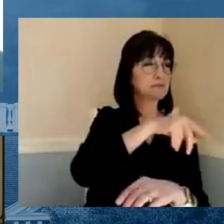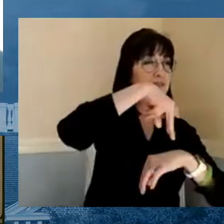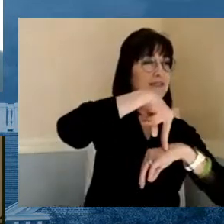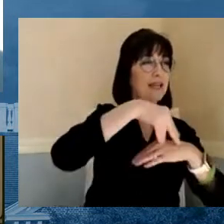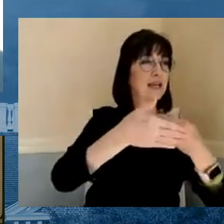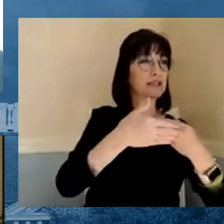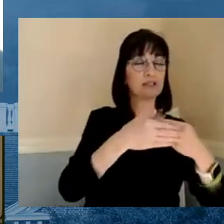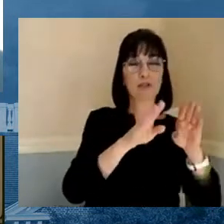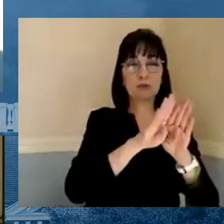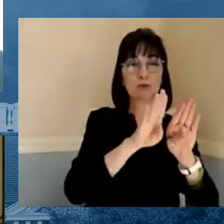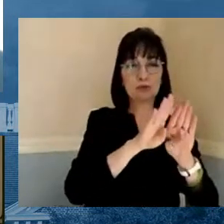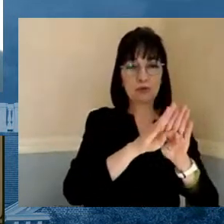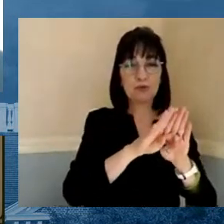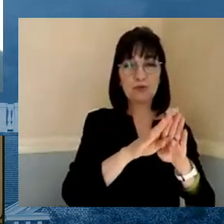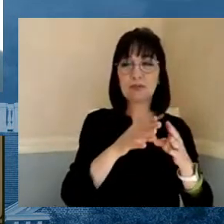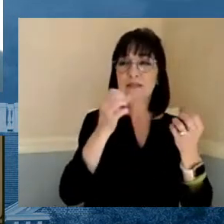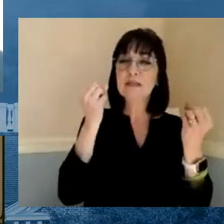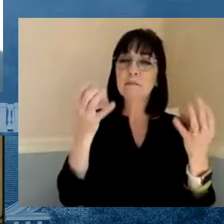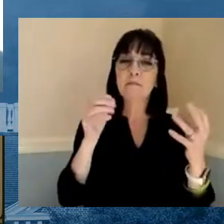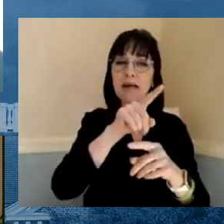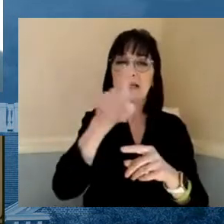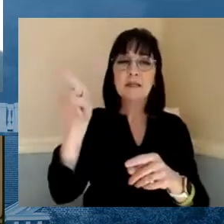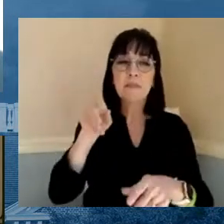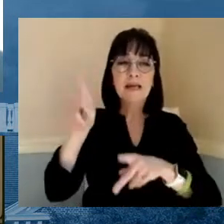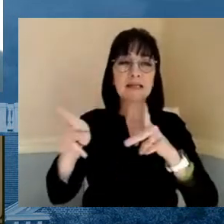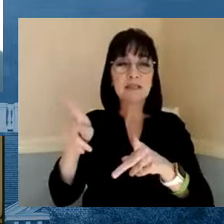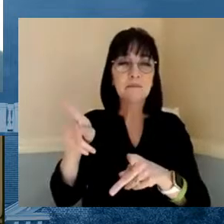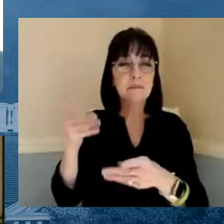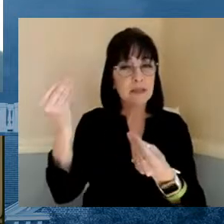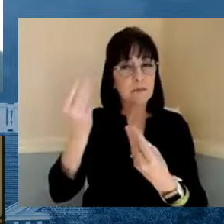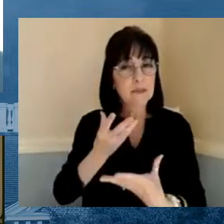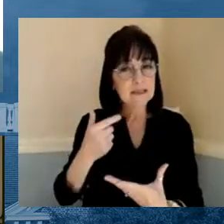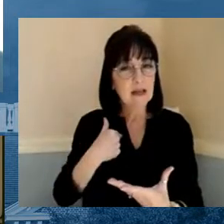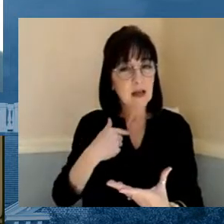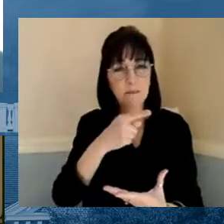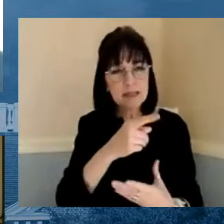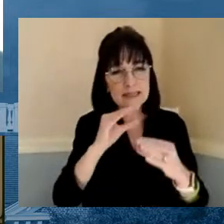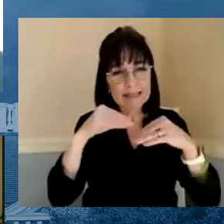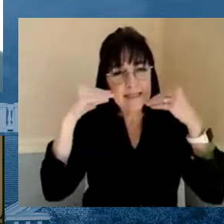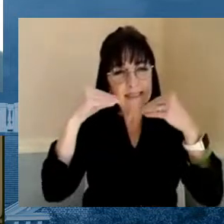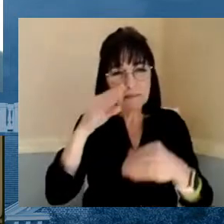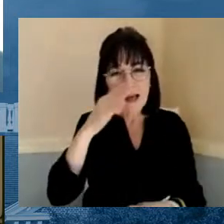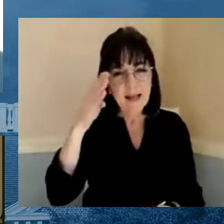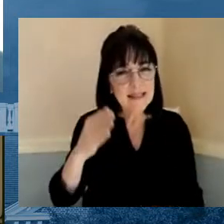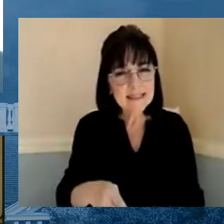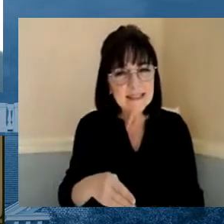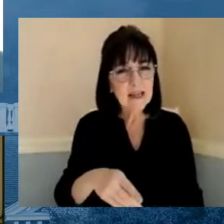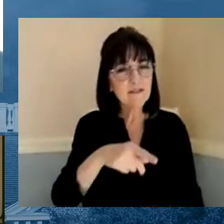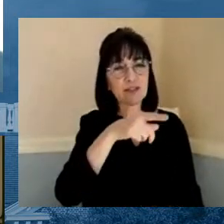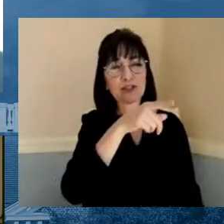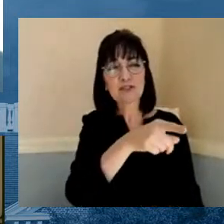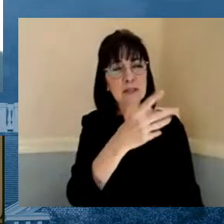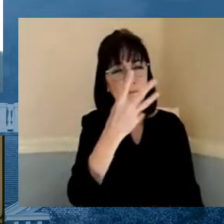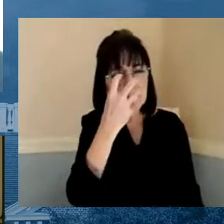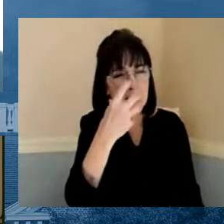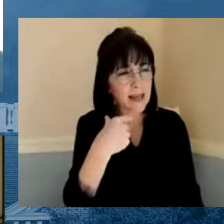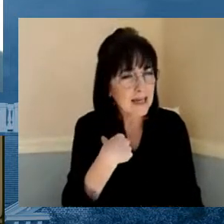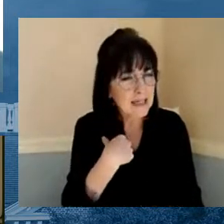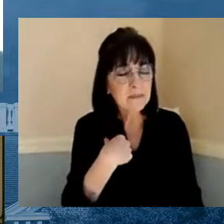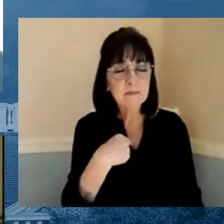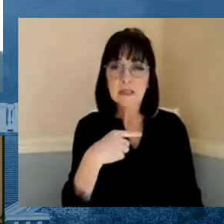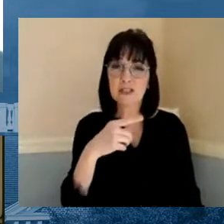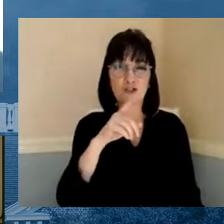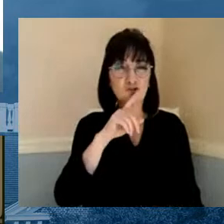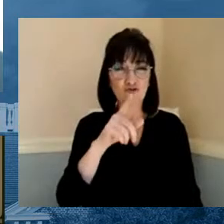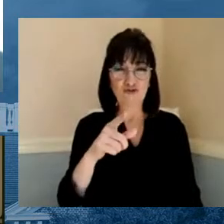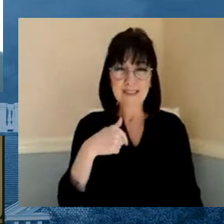constantly told, "You never smile," or "Are you mad at me?" This exhausts me at times, especially if if I'm